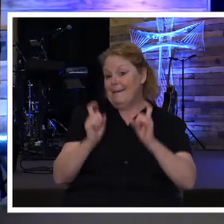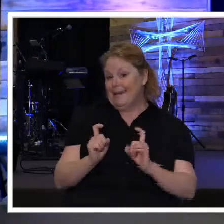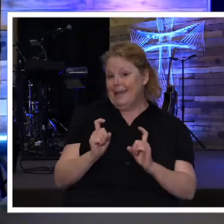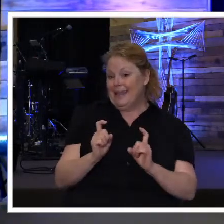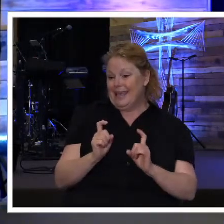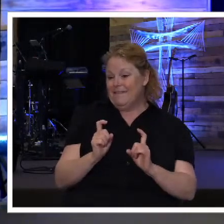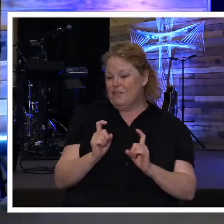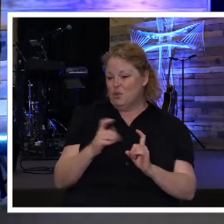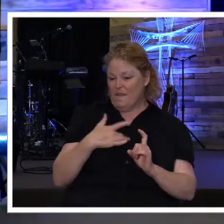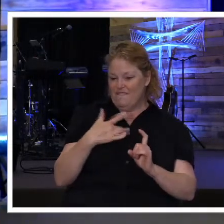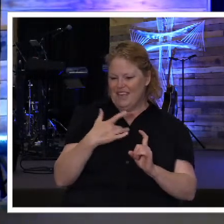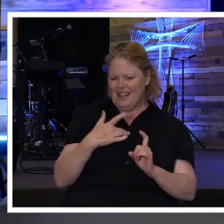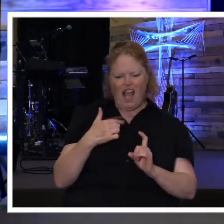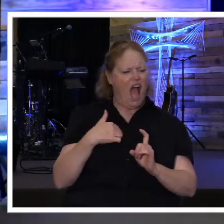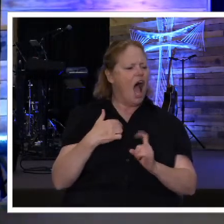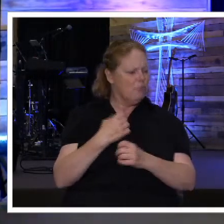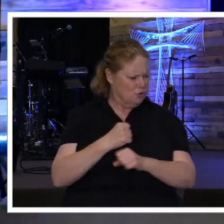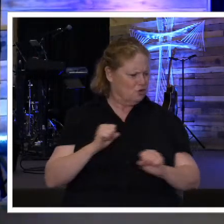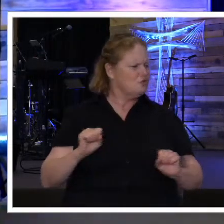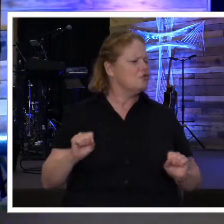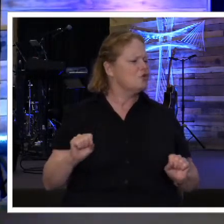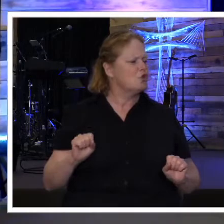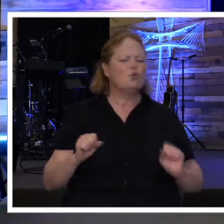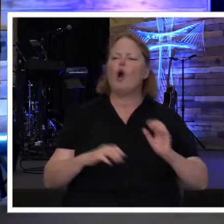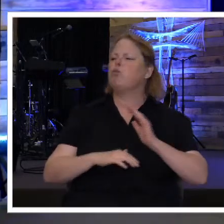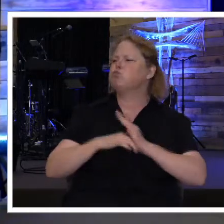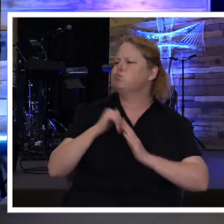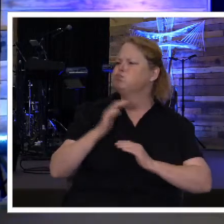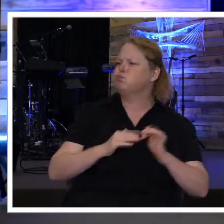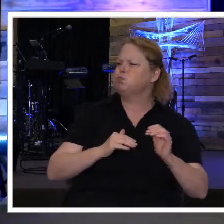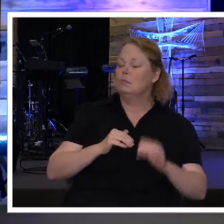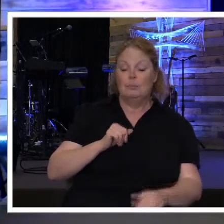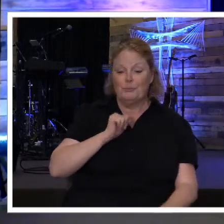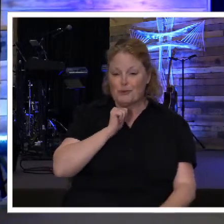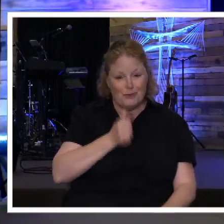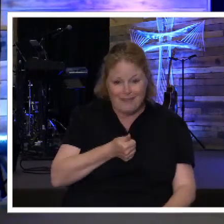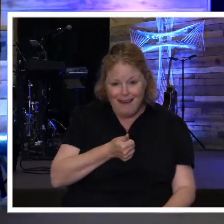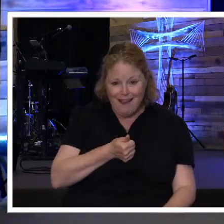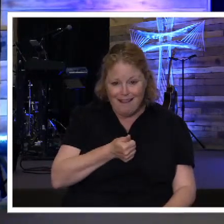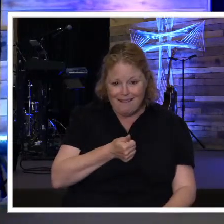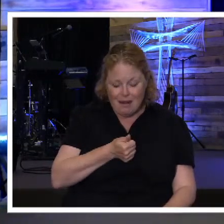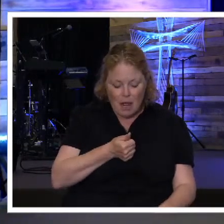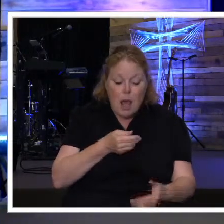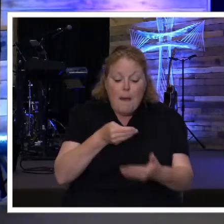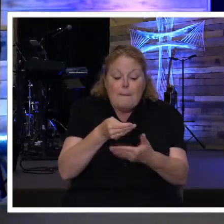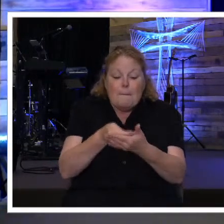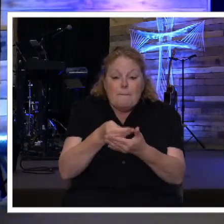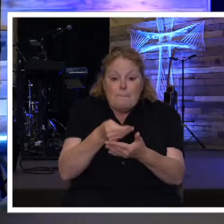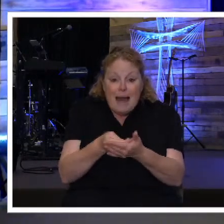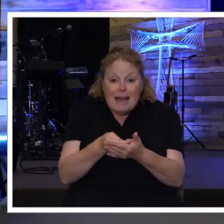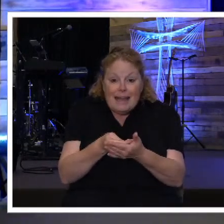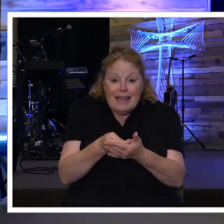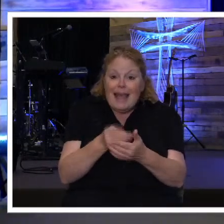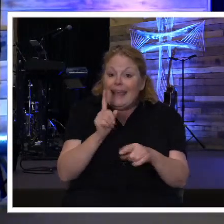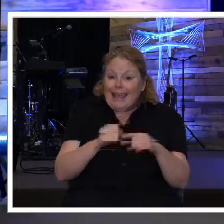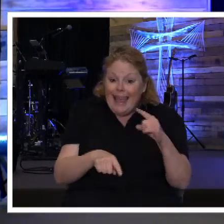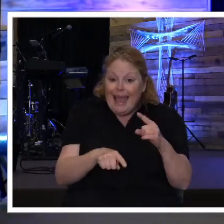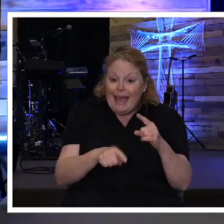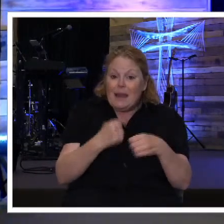of security. And the reason that we know these things is because money cannot exclude you from